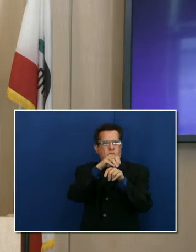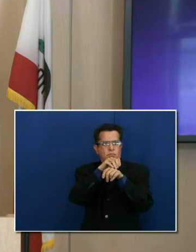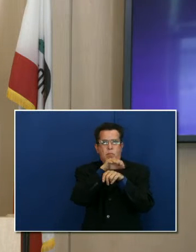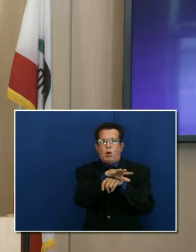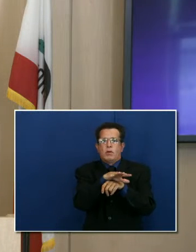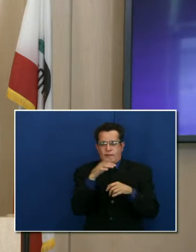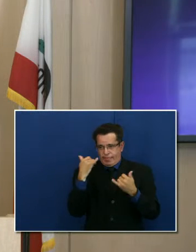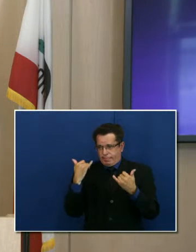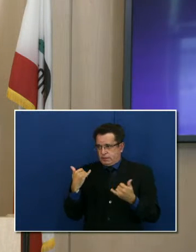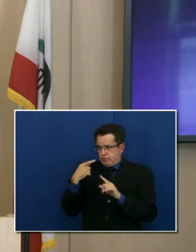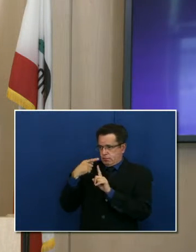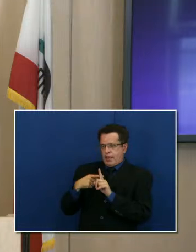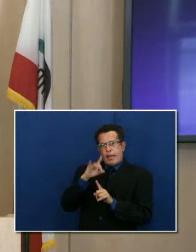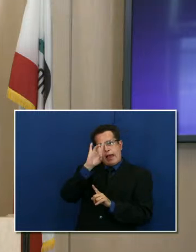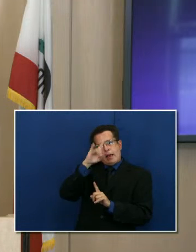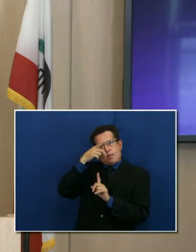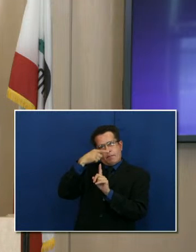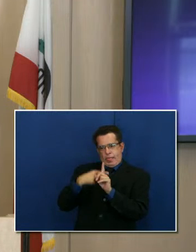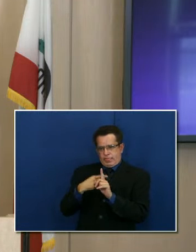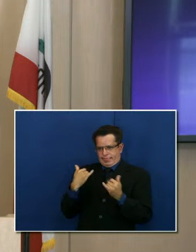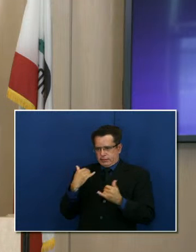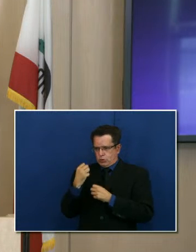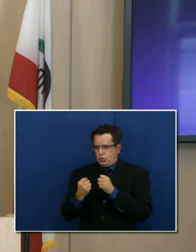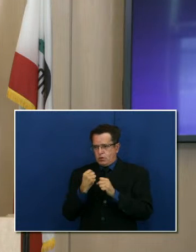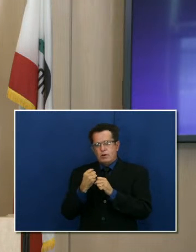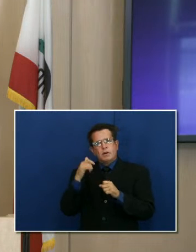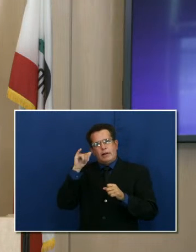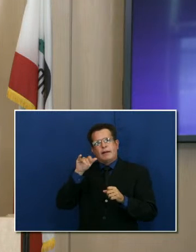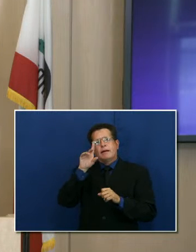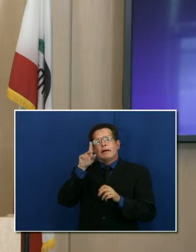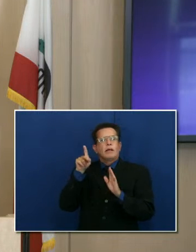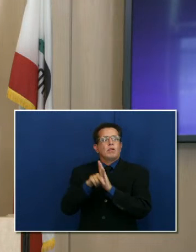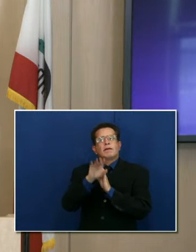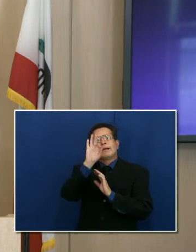months of this year, COVID-19 has killed 9 times